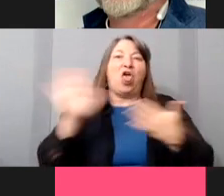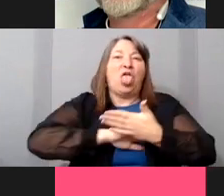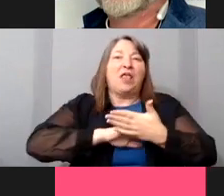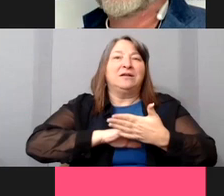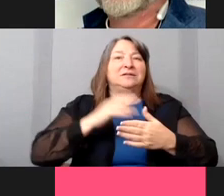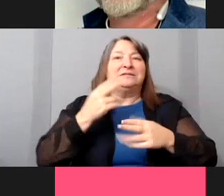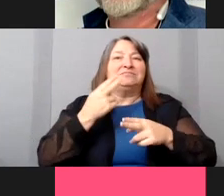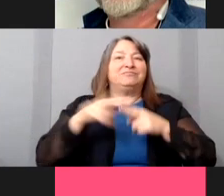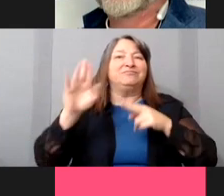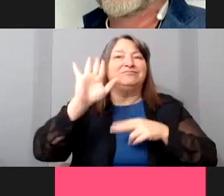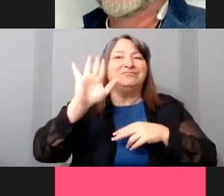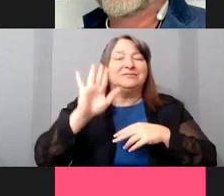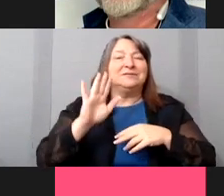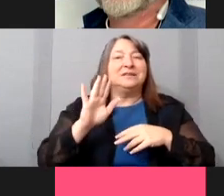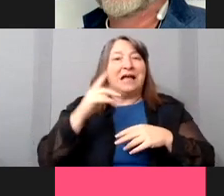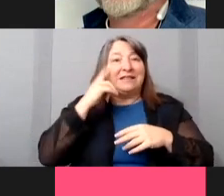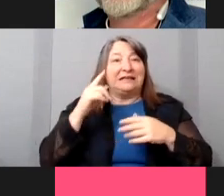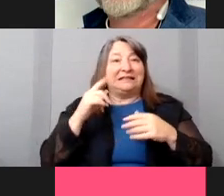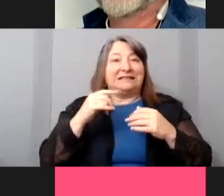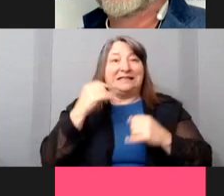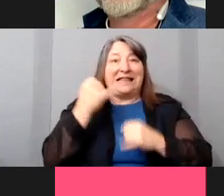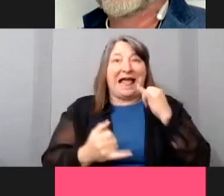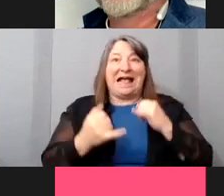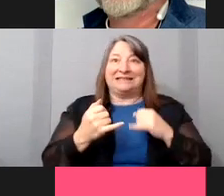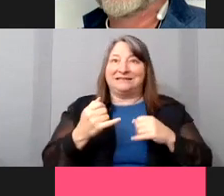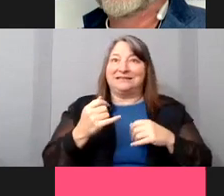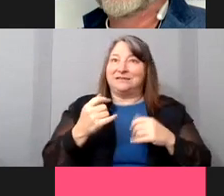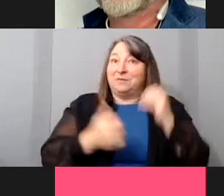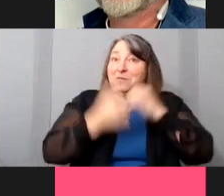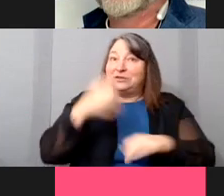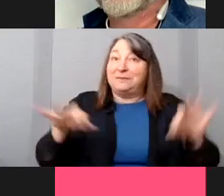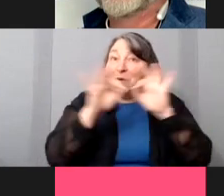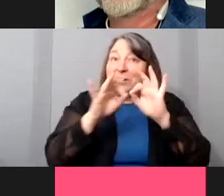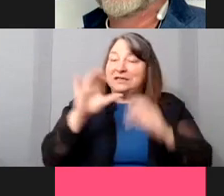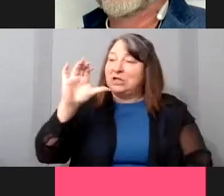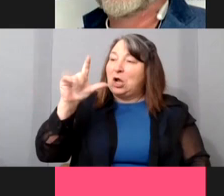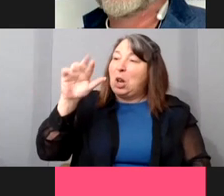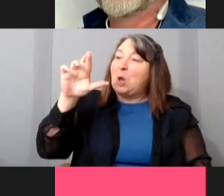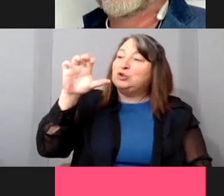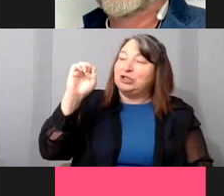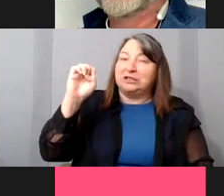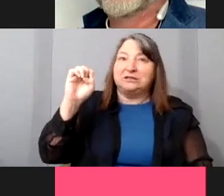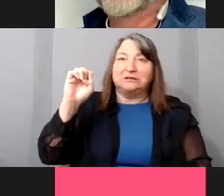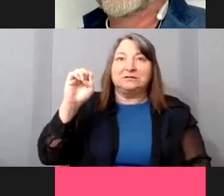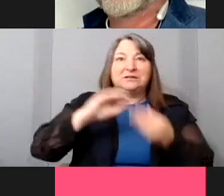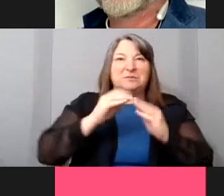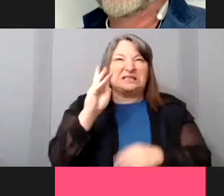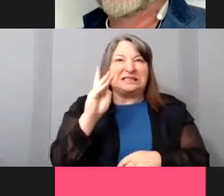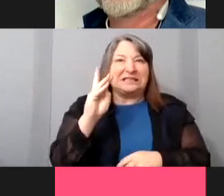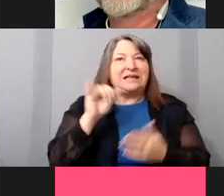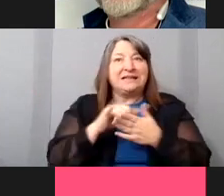it's maybe one of the most important, if not the most important step, is closure. These relationships all come to an